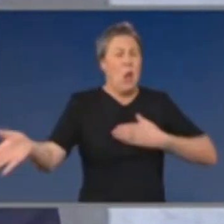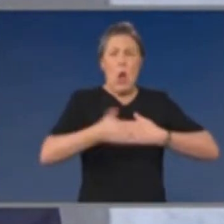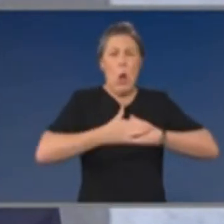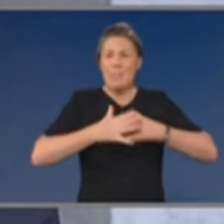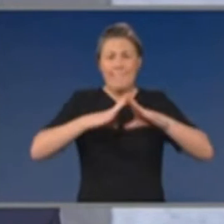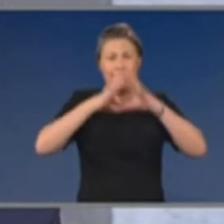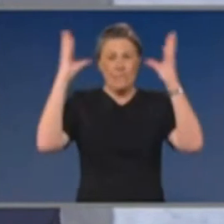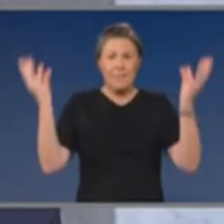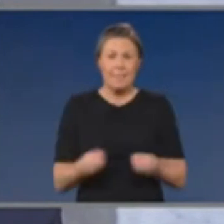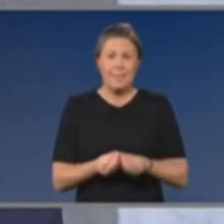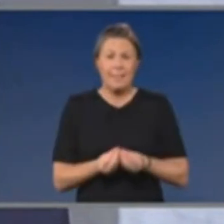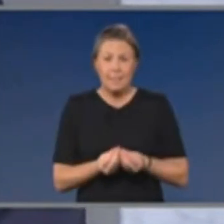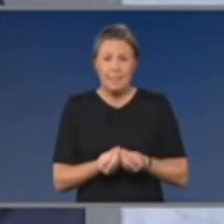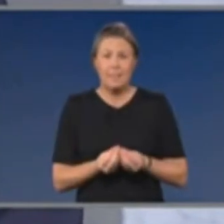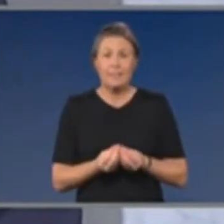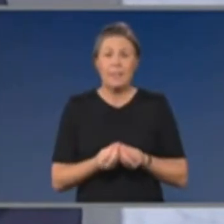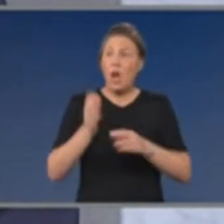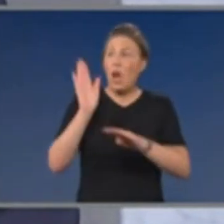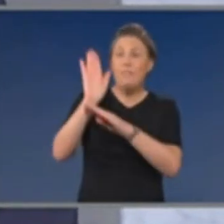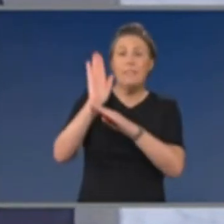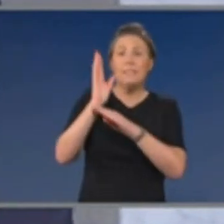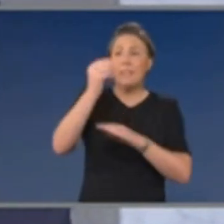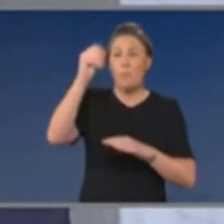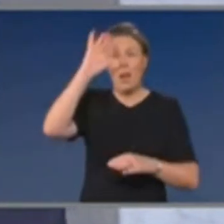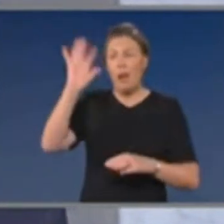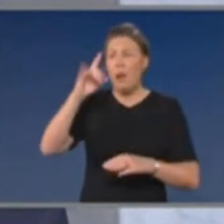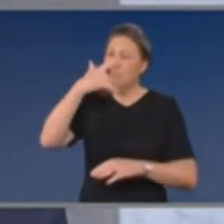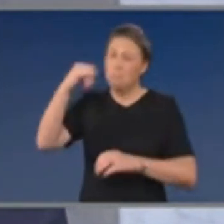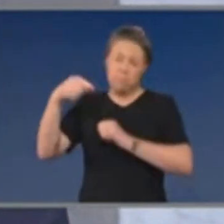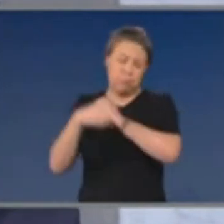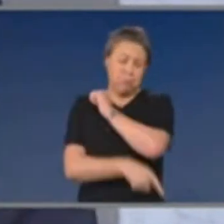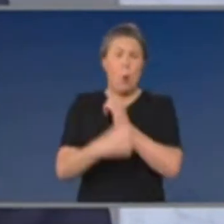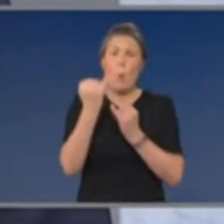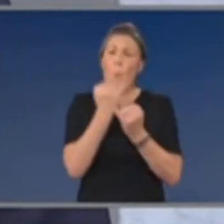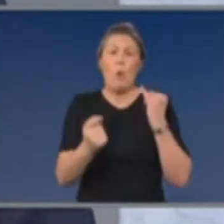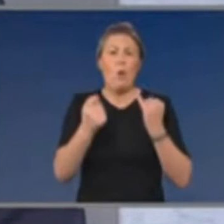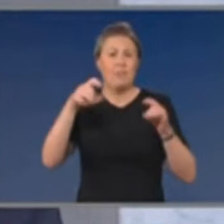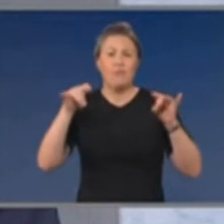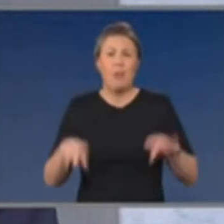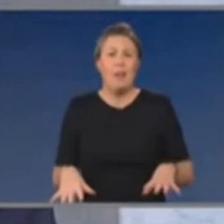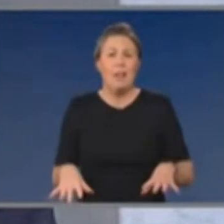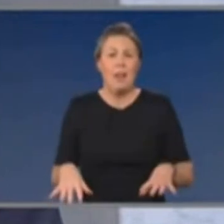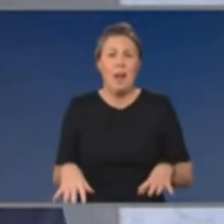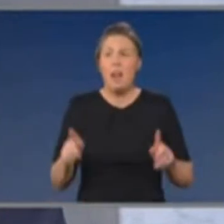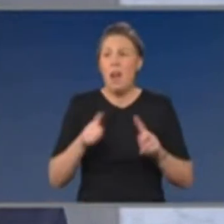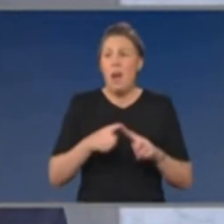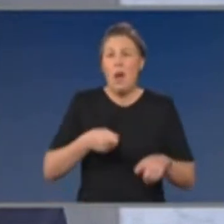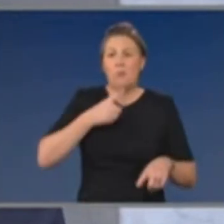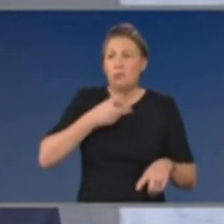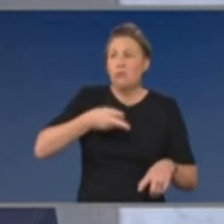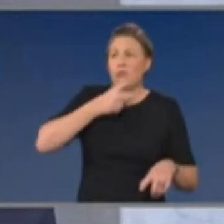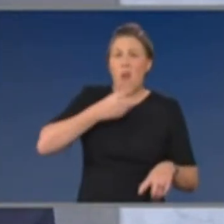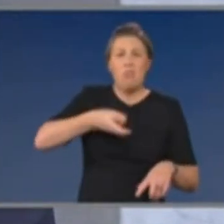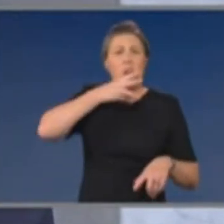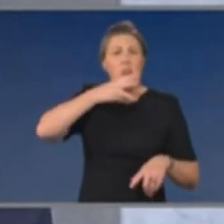pursued that, have suffered far greater economic hits than Australia has. So you're talking about, hundreds of thousands of more people unemployed for a